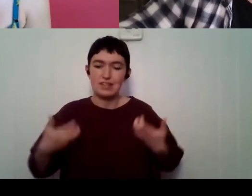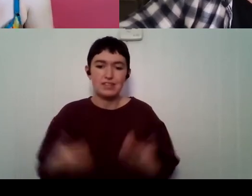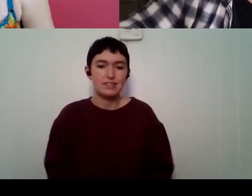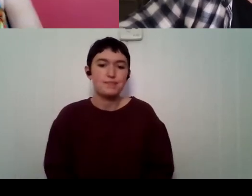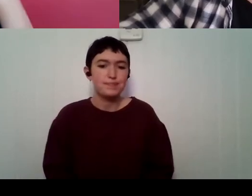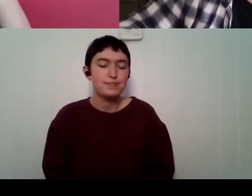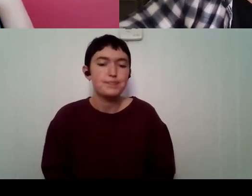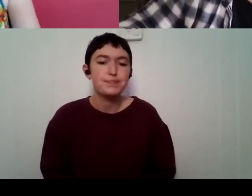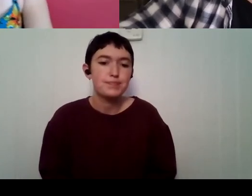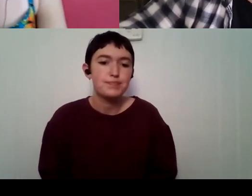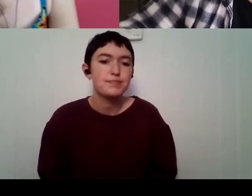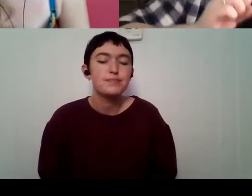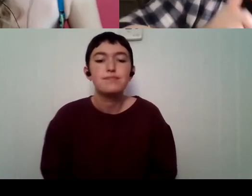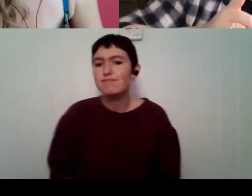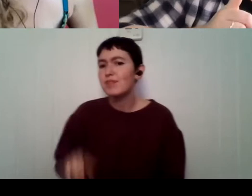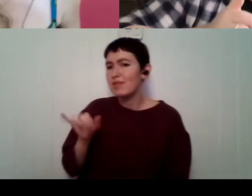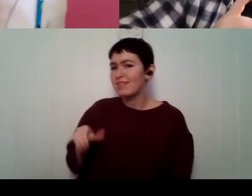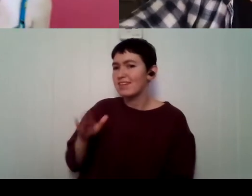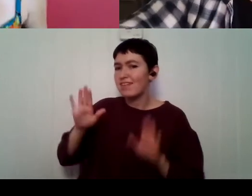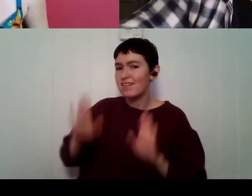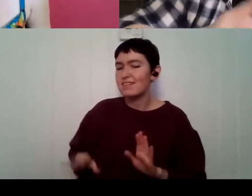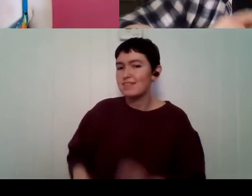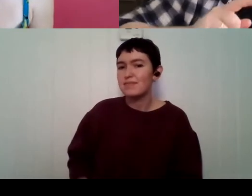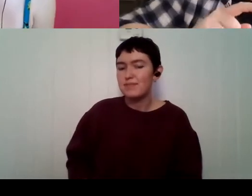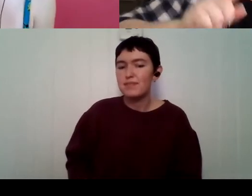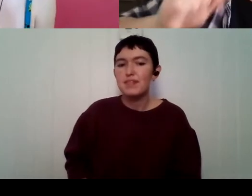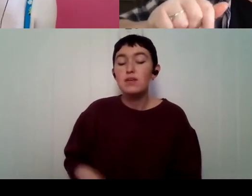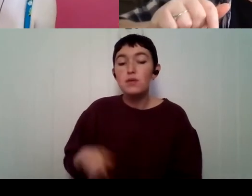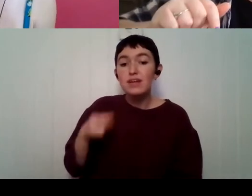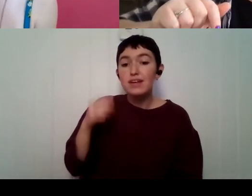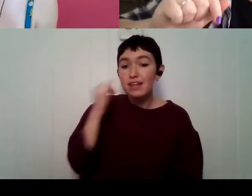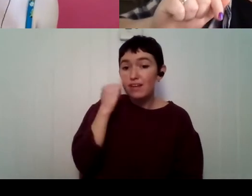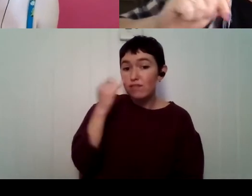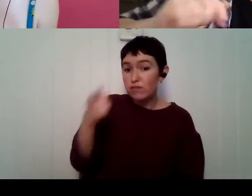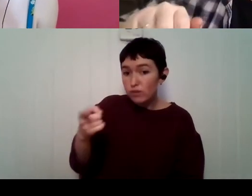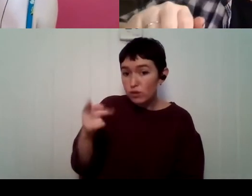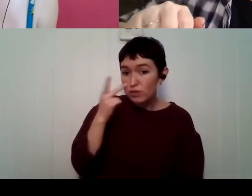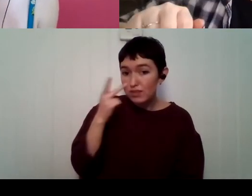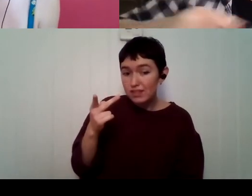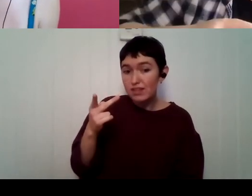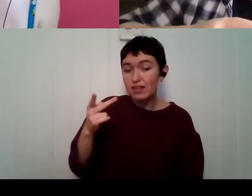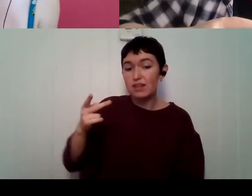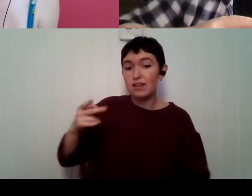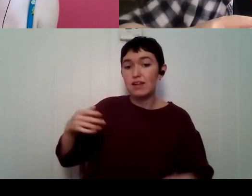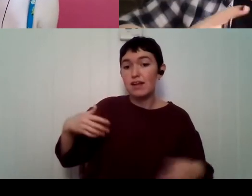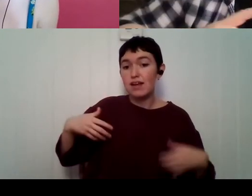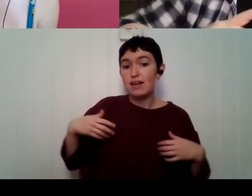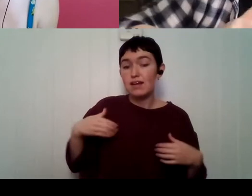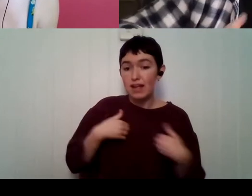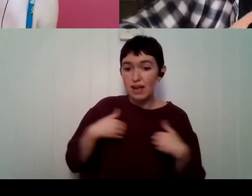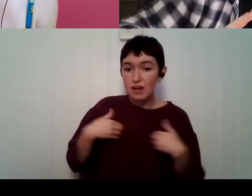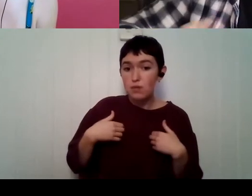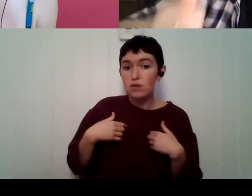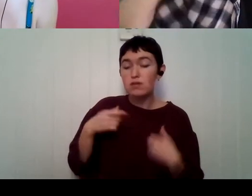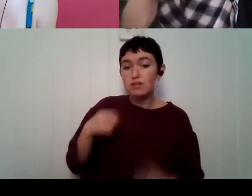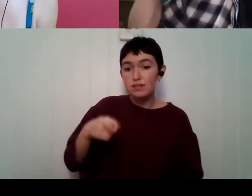hang out with one. That's awesome. Yeah. Also, for everybody at home, if you see an animal that's supposed to be awake only at night and you see it during the day,